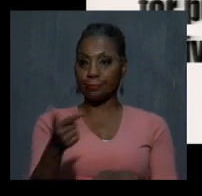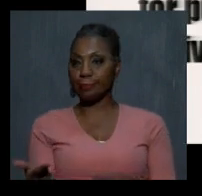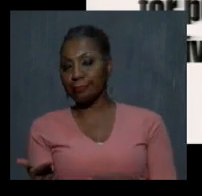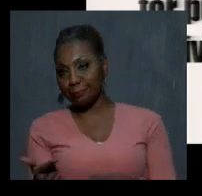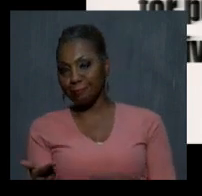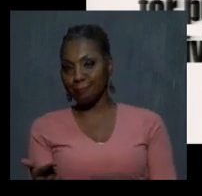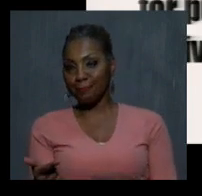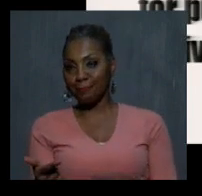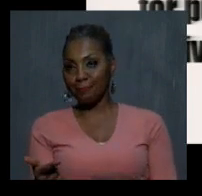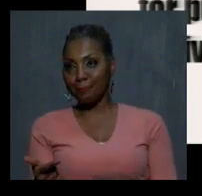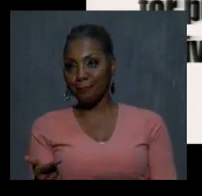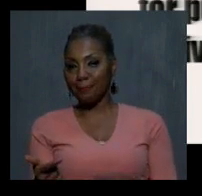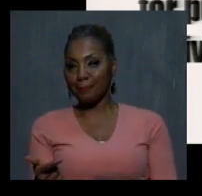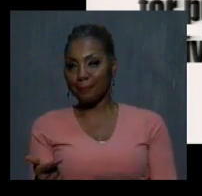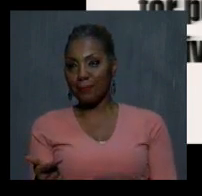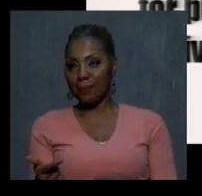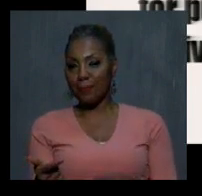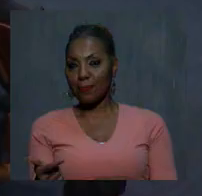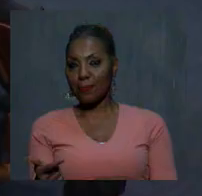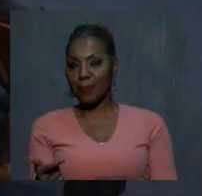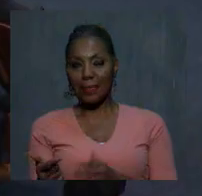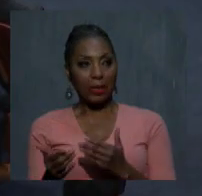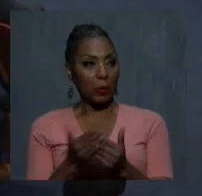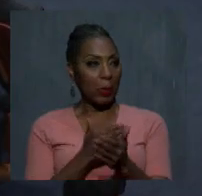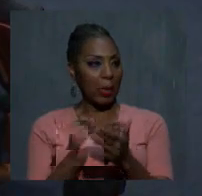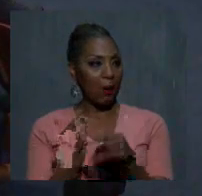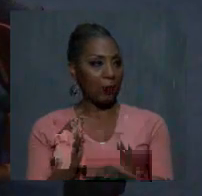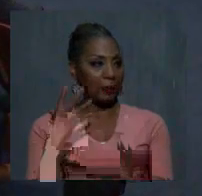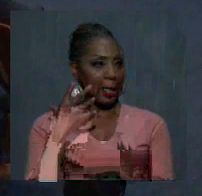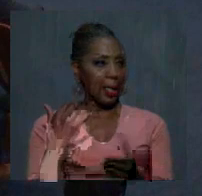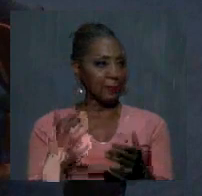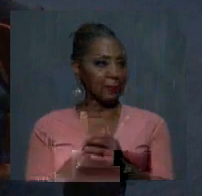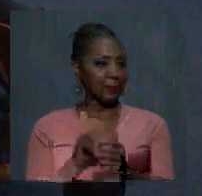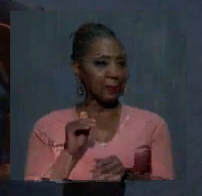over to their slide, isn't it?